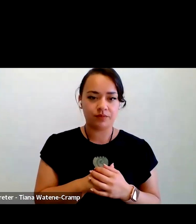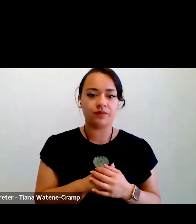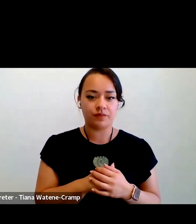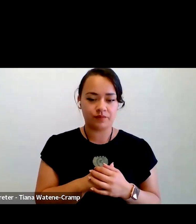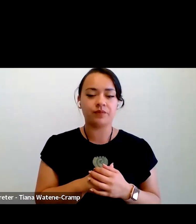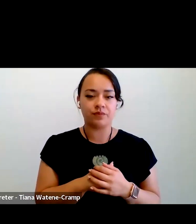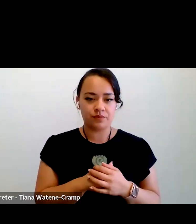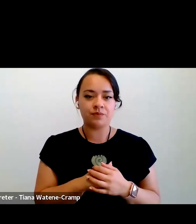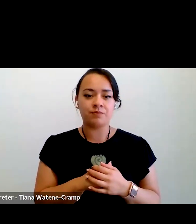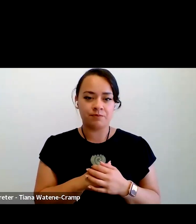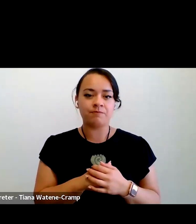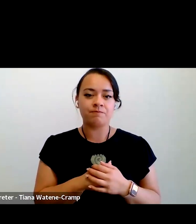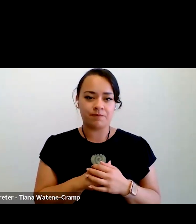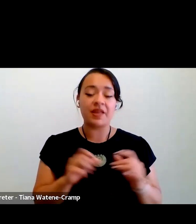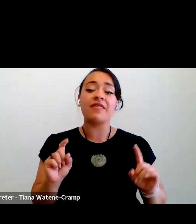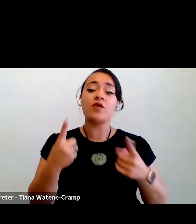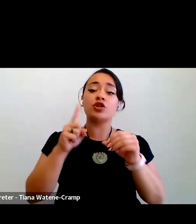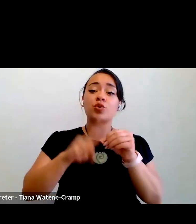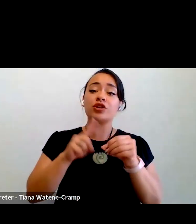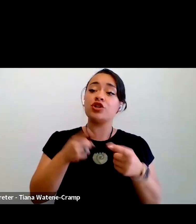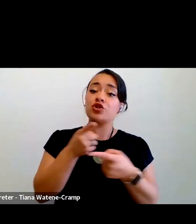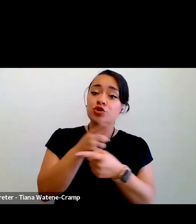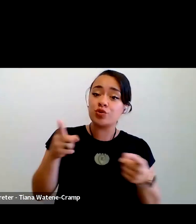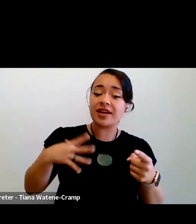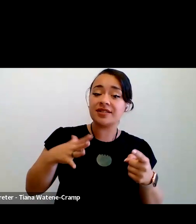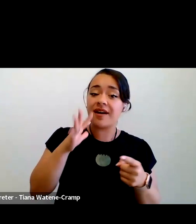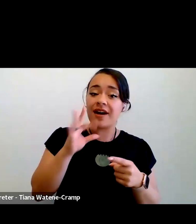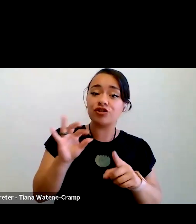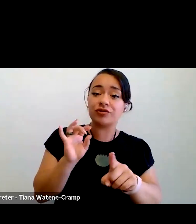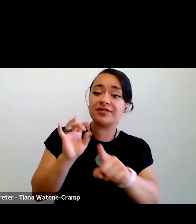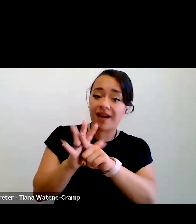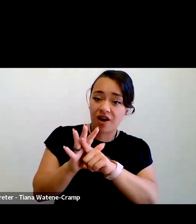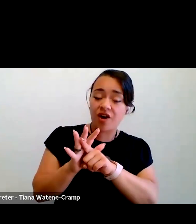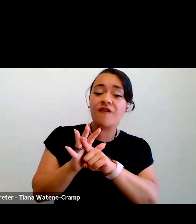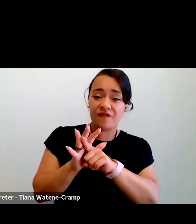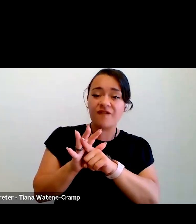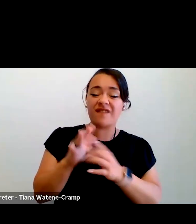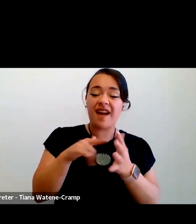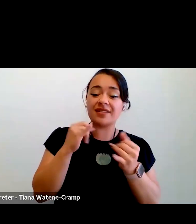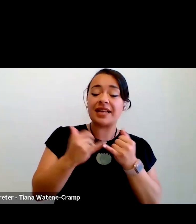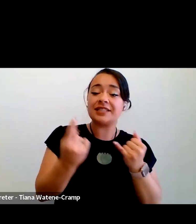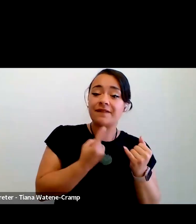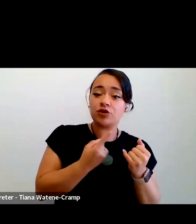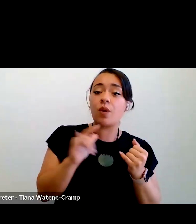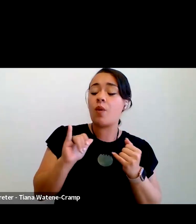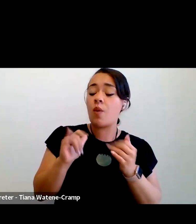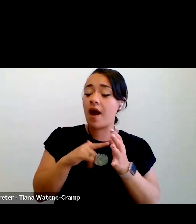question you need to ask yourself as individuals, but also individuals representing organisations in doing this work, is why